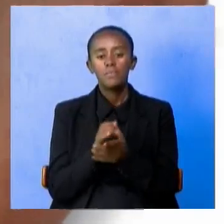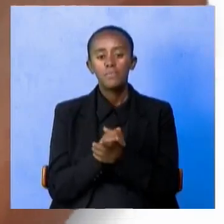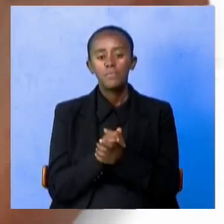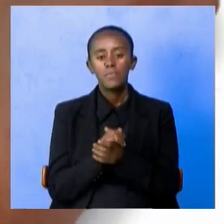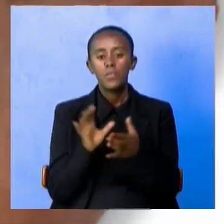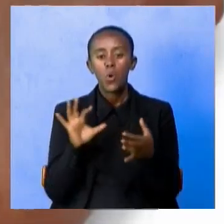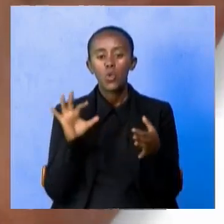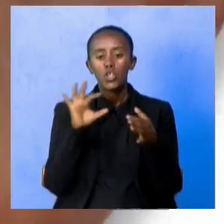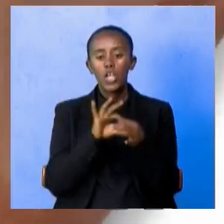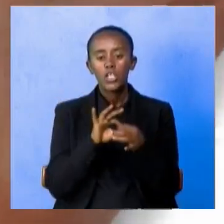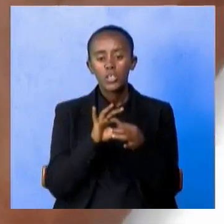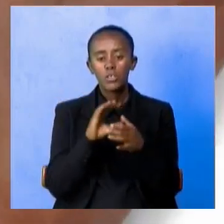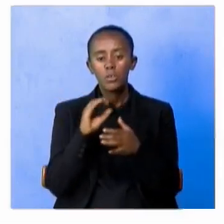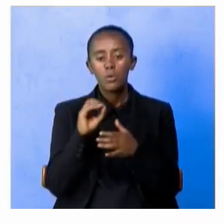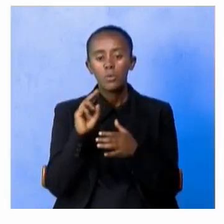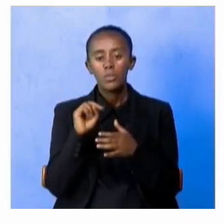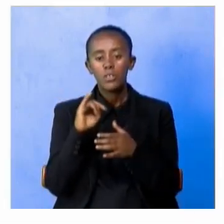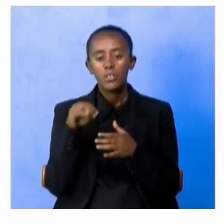conjunction.